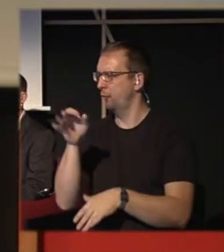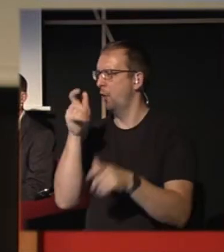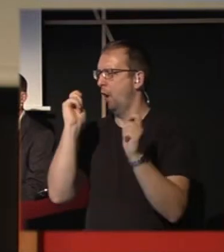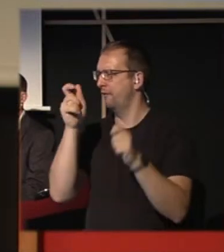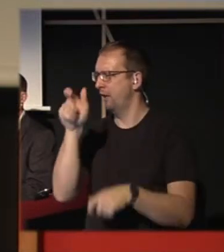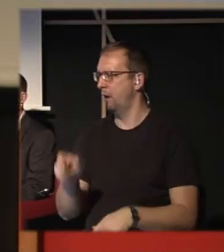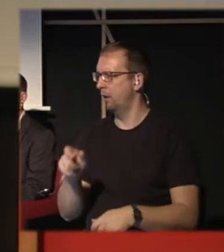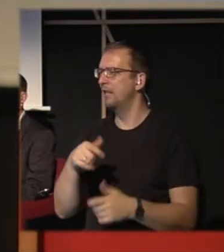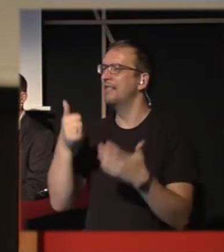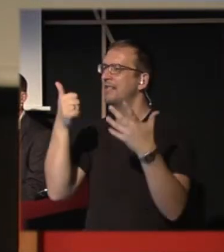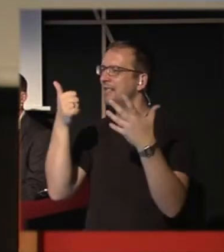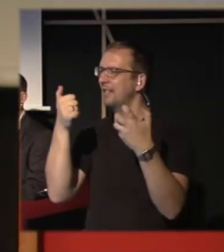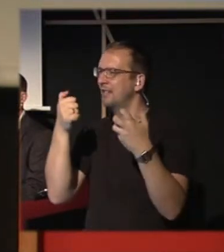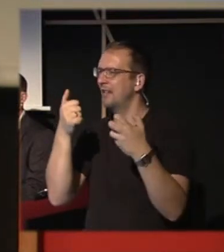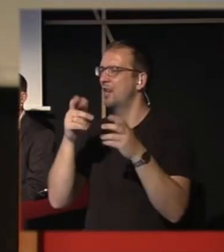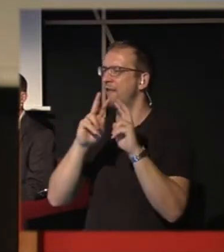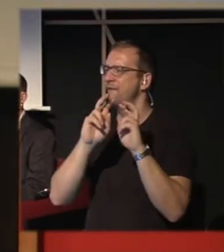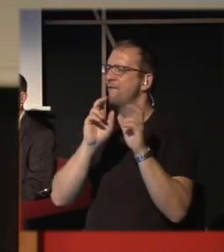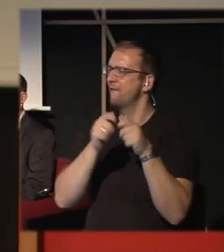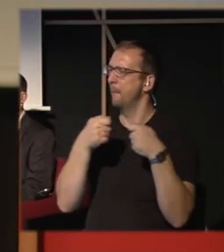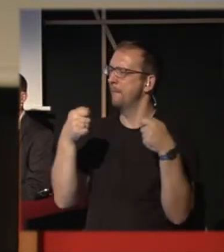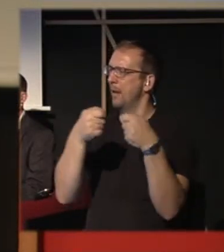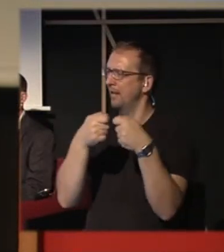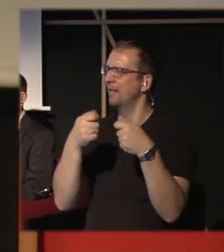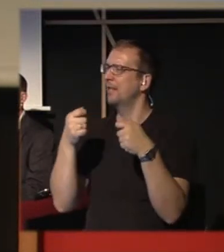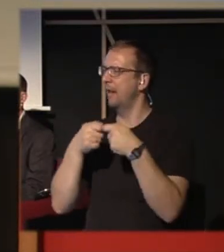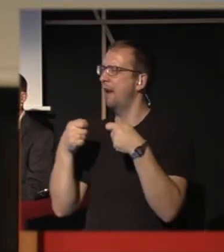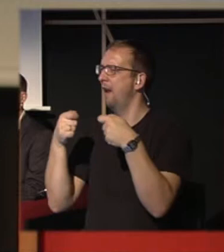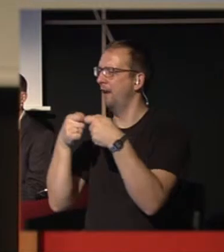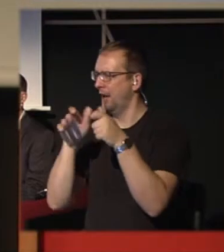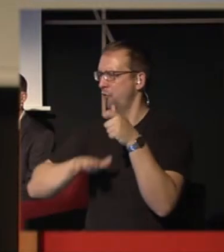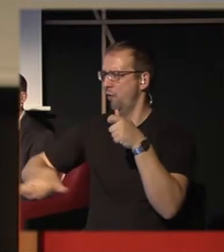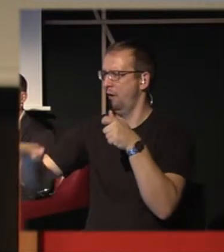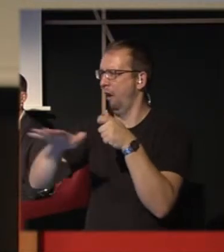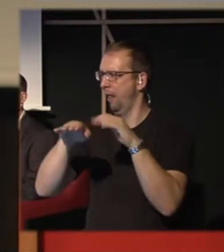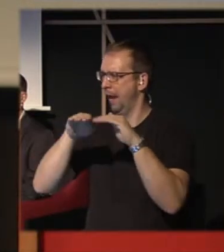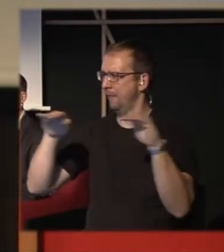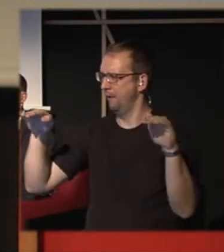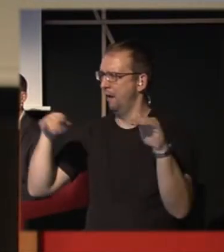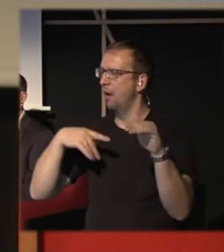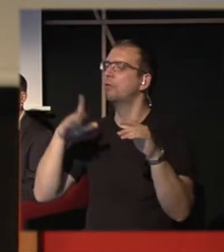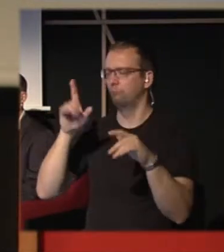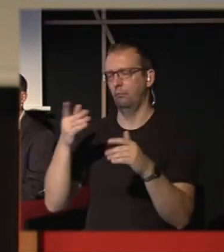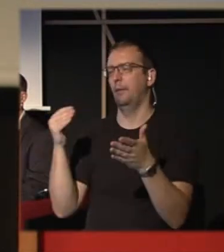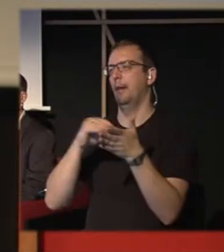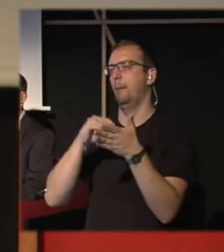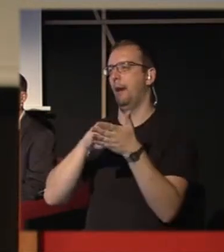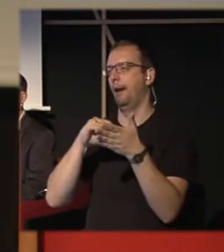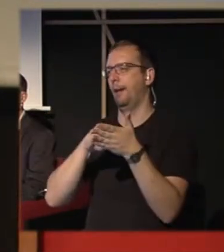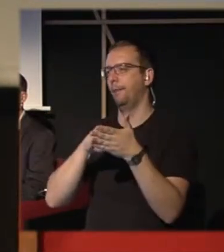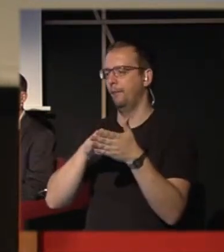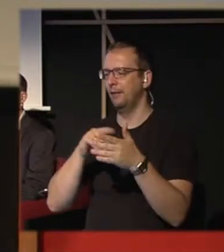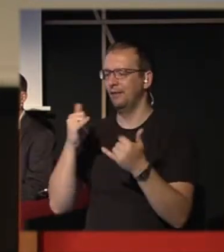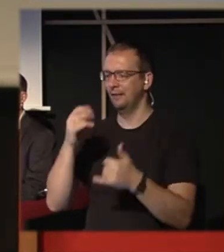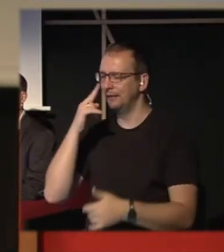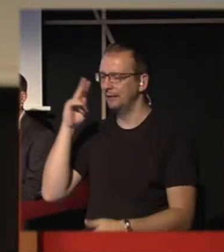participants. And similarly, 20 national associations represented for DAO trainings. And that's